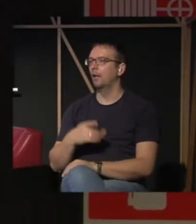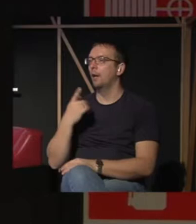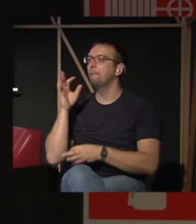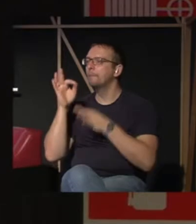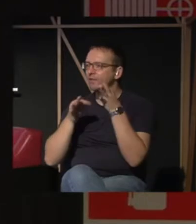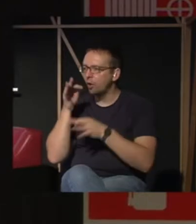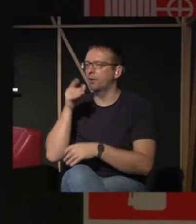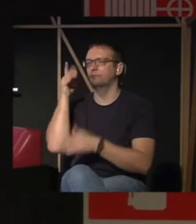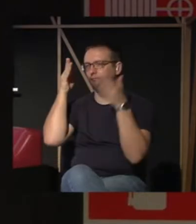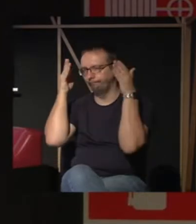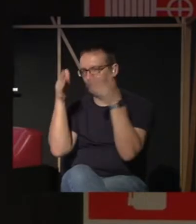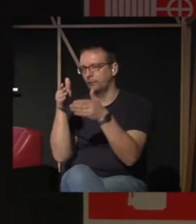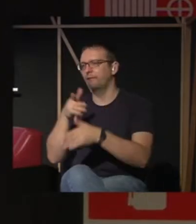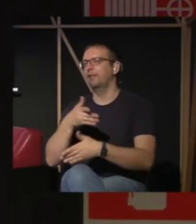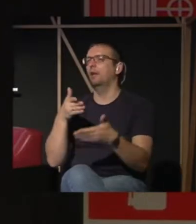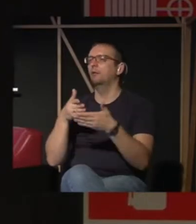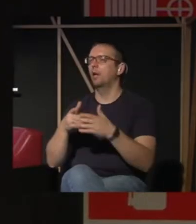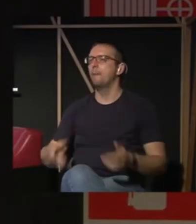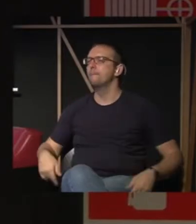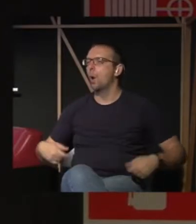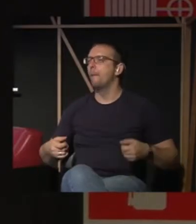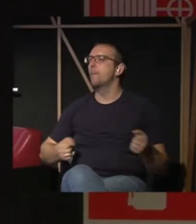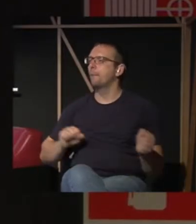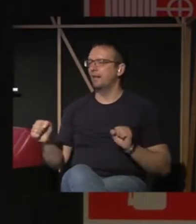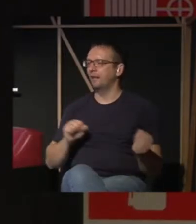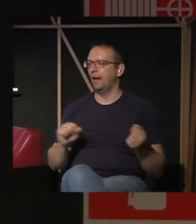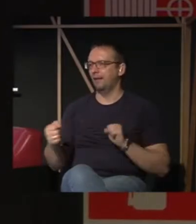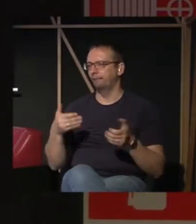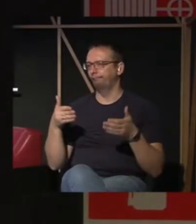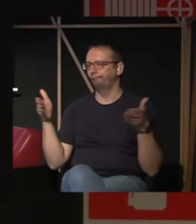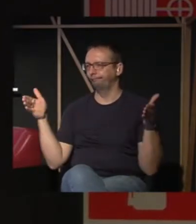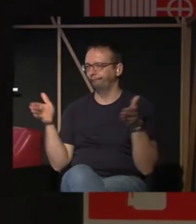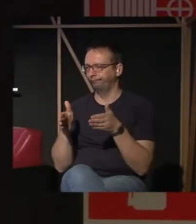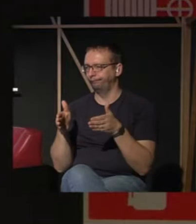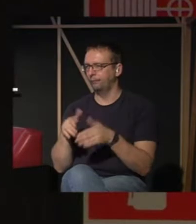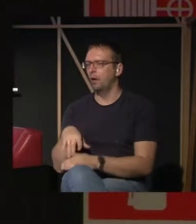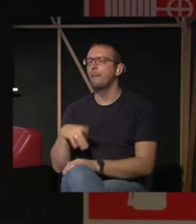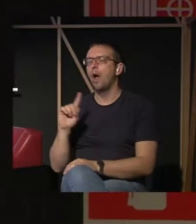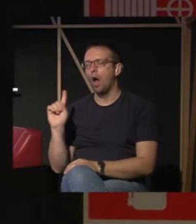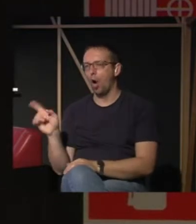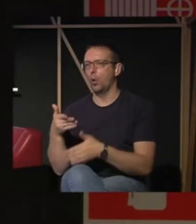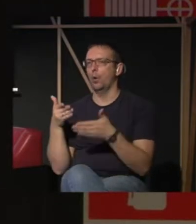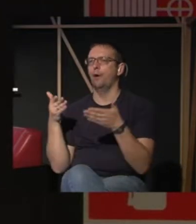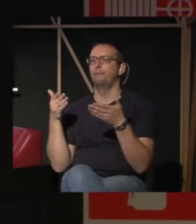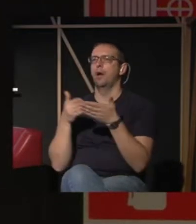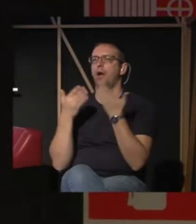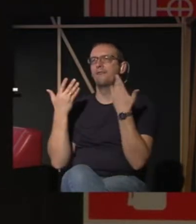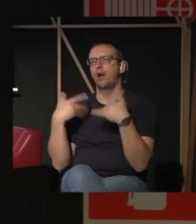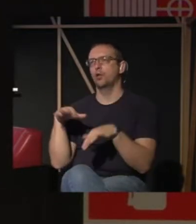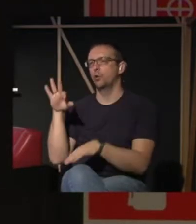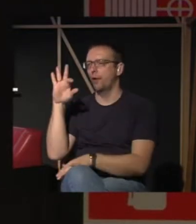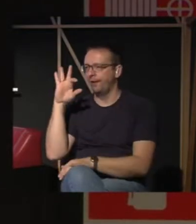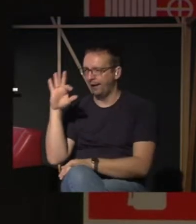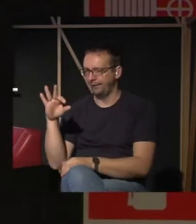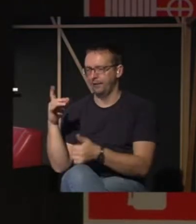a best practice, as it was in Brazil. We had accessible toilets, and Morgan and Stephen, I heard you, we're going to be working on